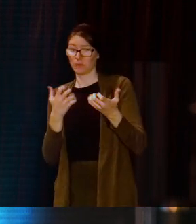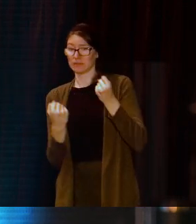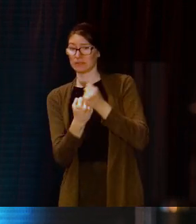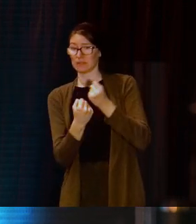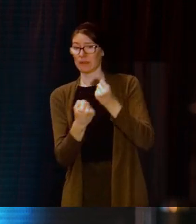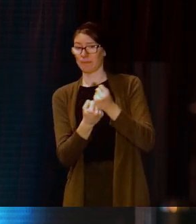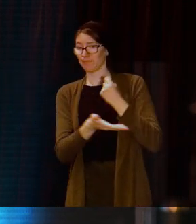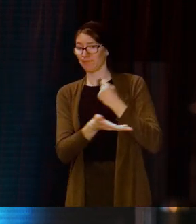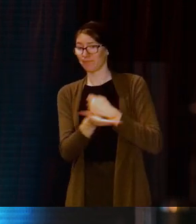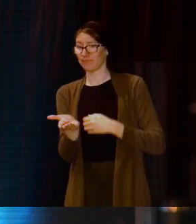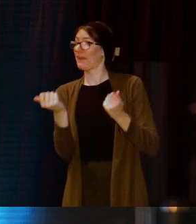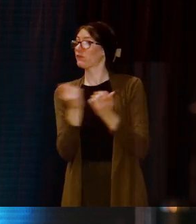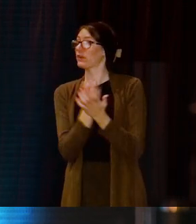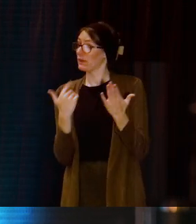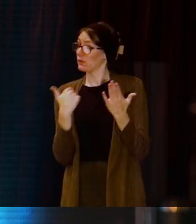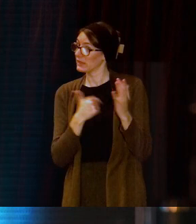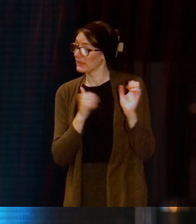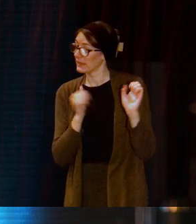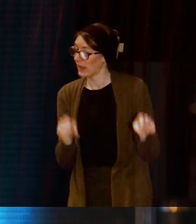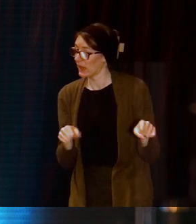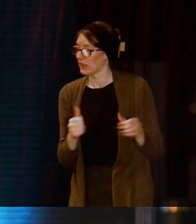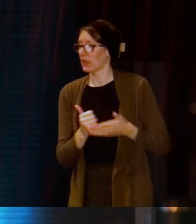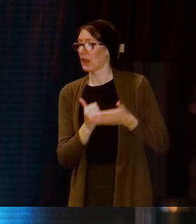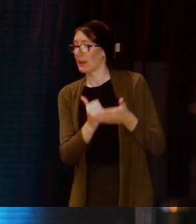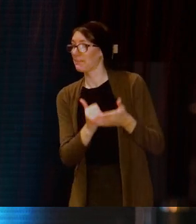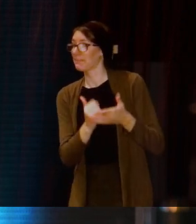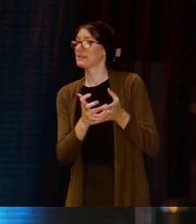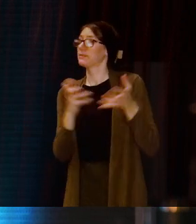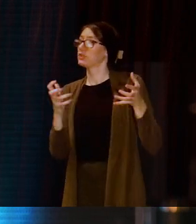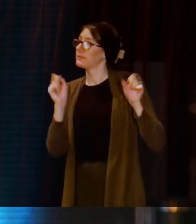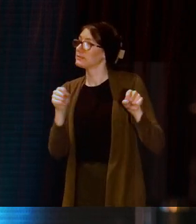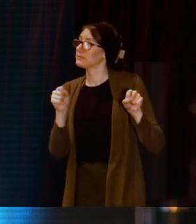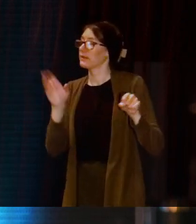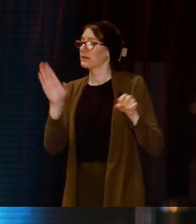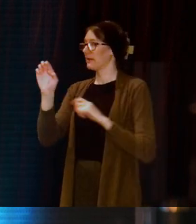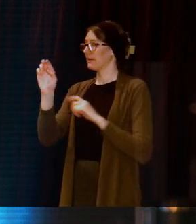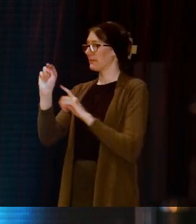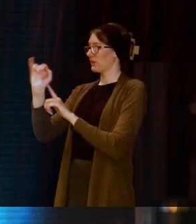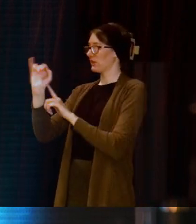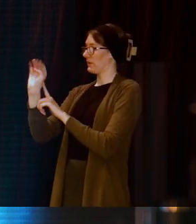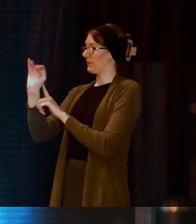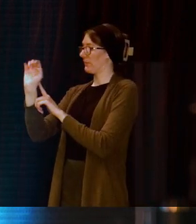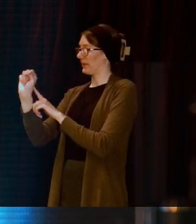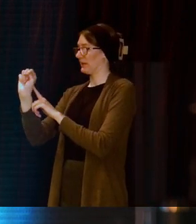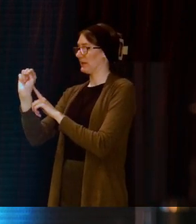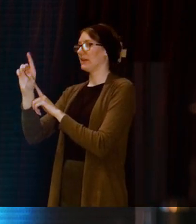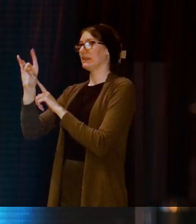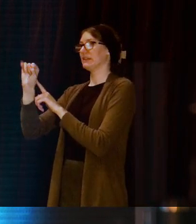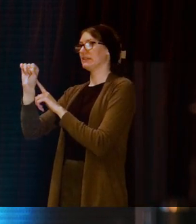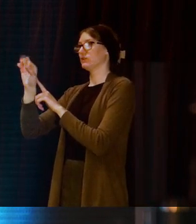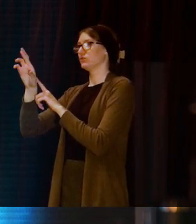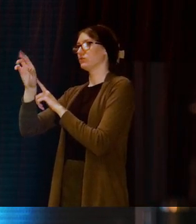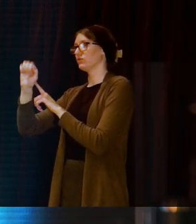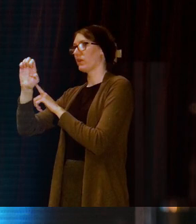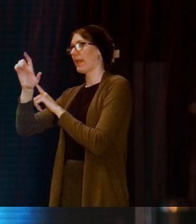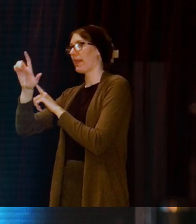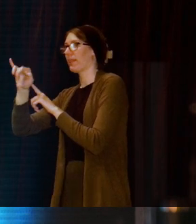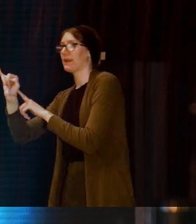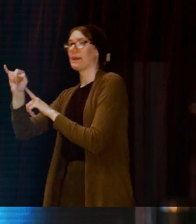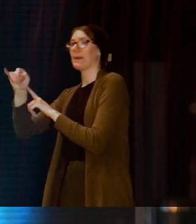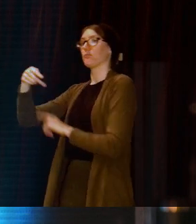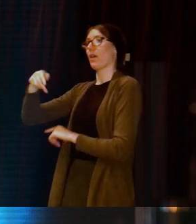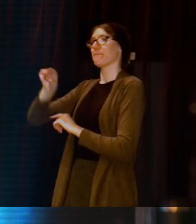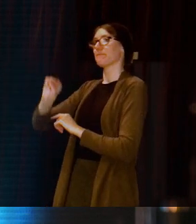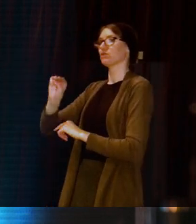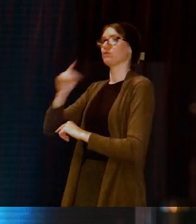the things that we can and assist and help. It was Benjamin Disraeli, who was the Jewish Prime Minister of Great Britain, who said in